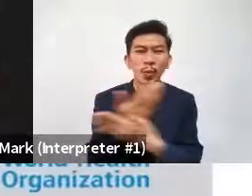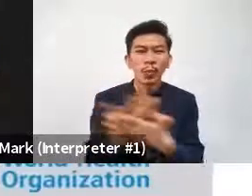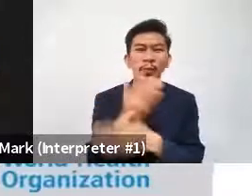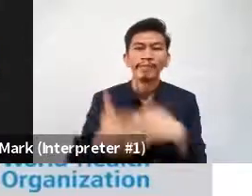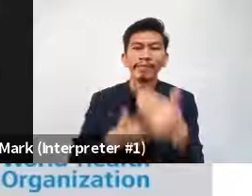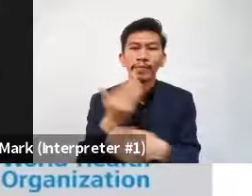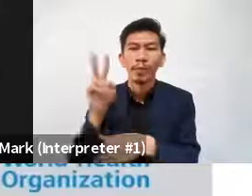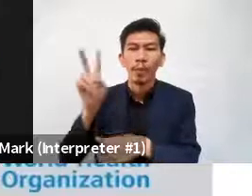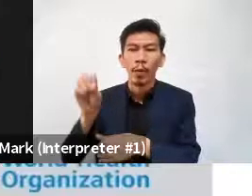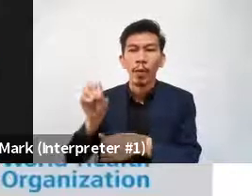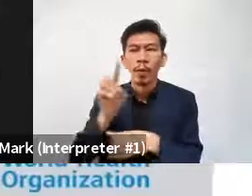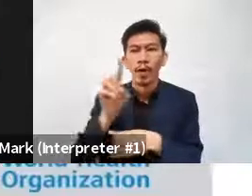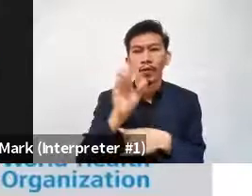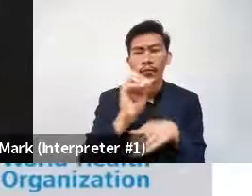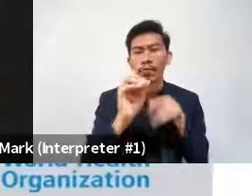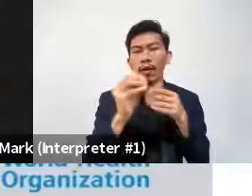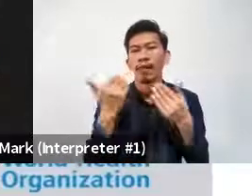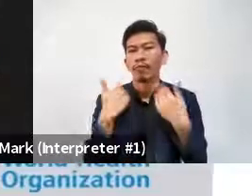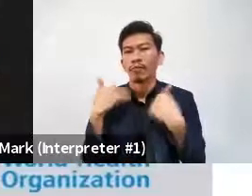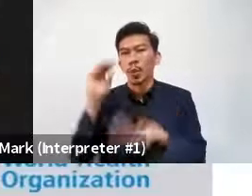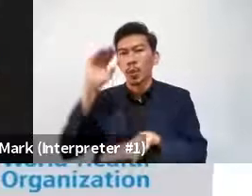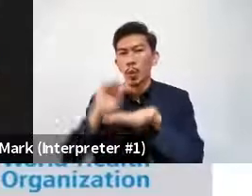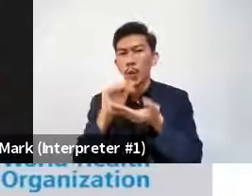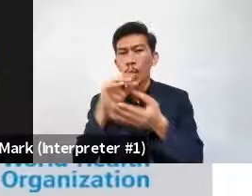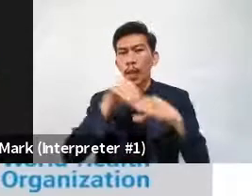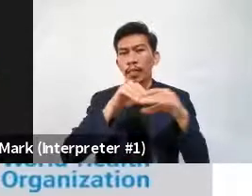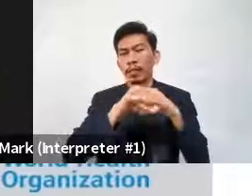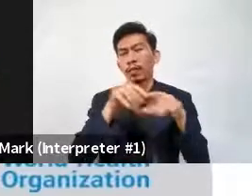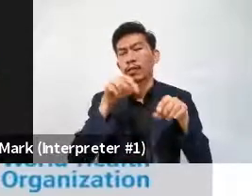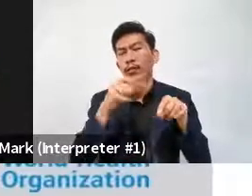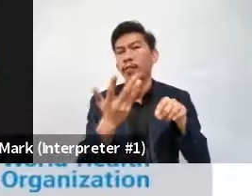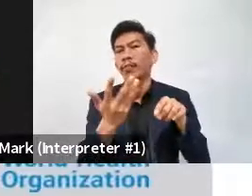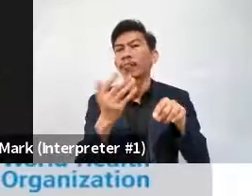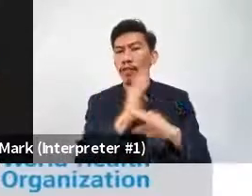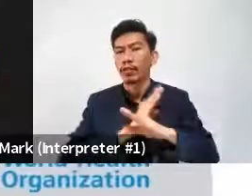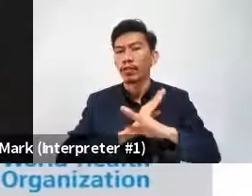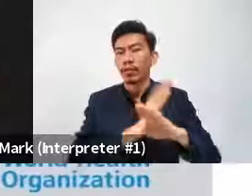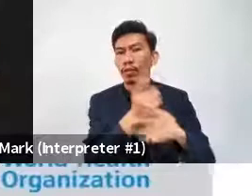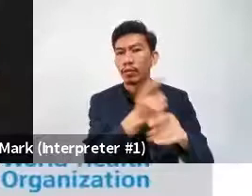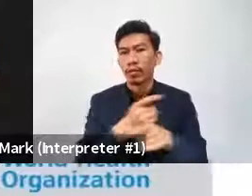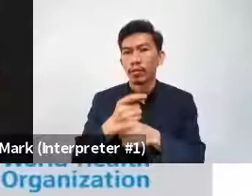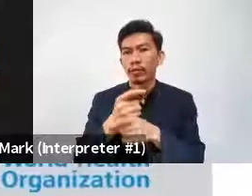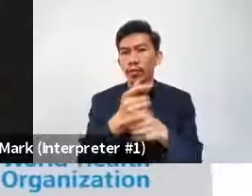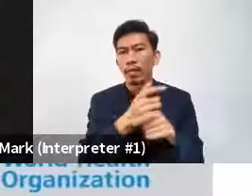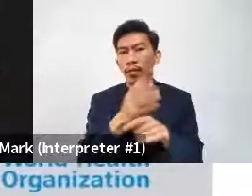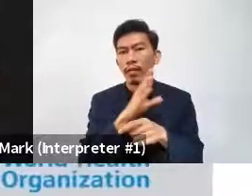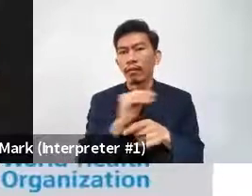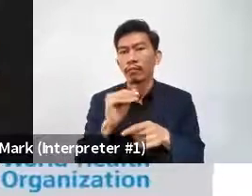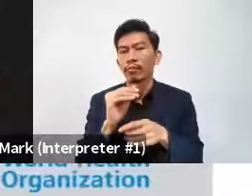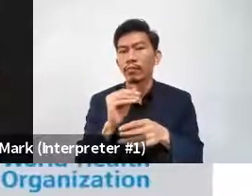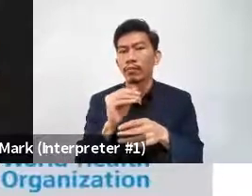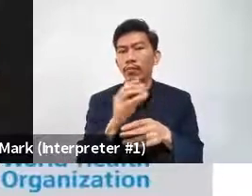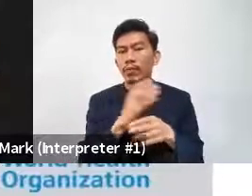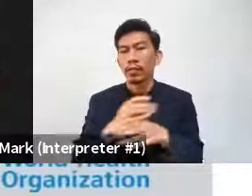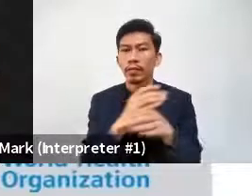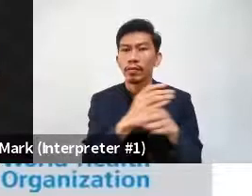has been an underinvestment in the prevention, early diagnosis, screening, treatment, and rehabilitation for non-communicable